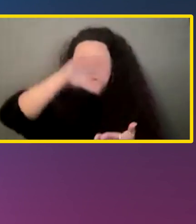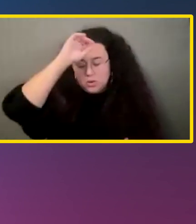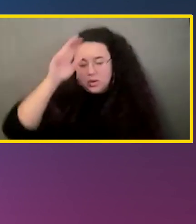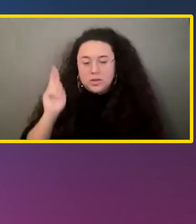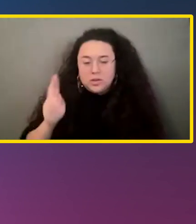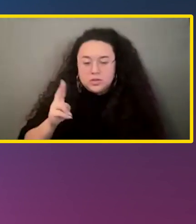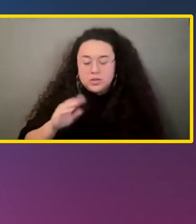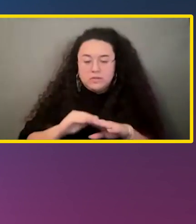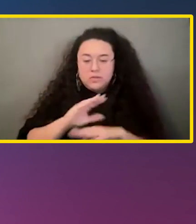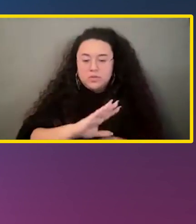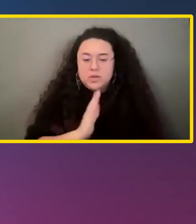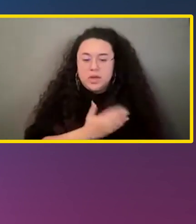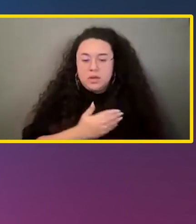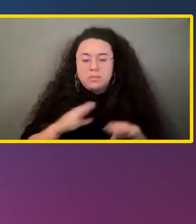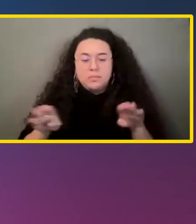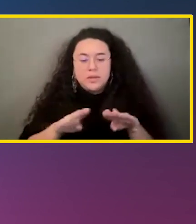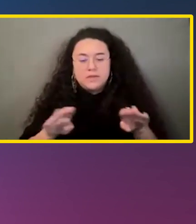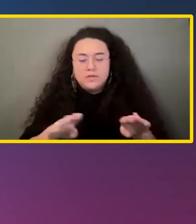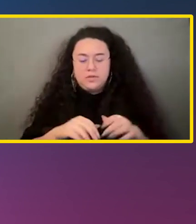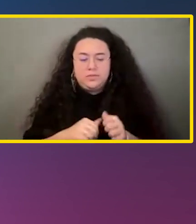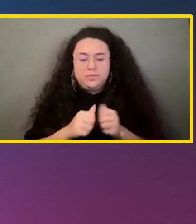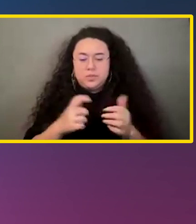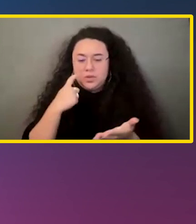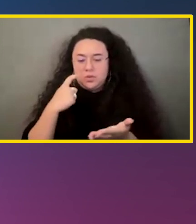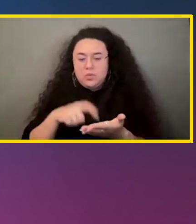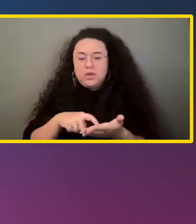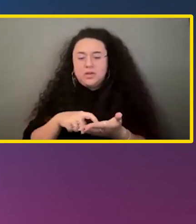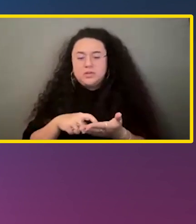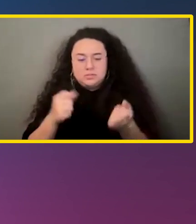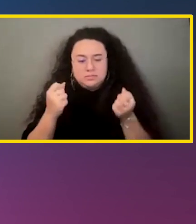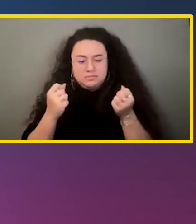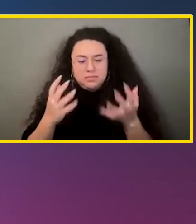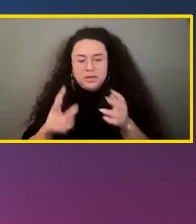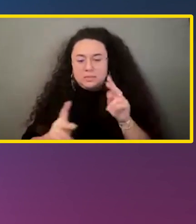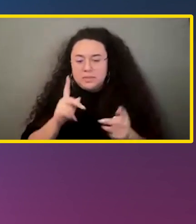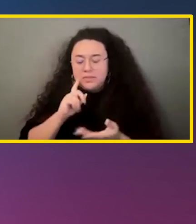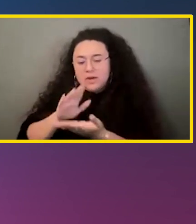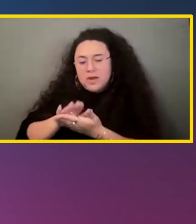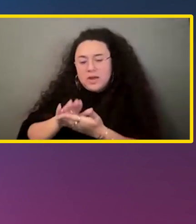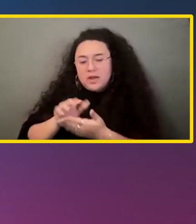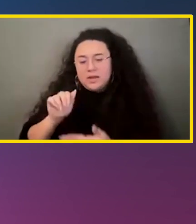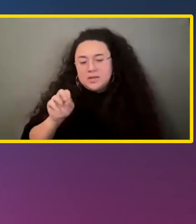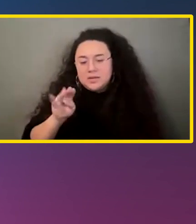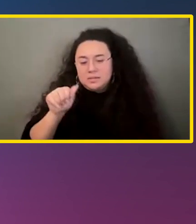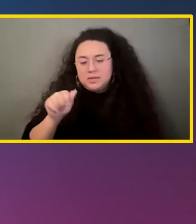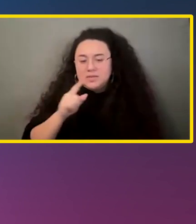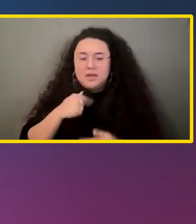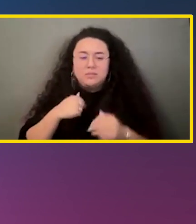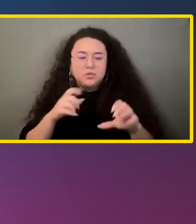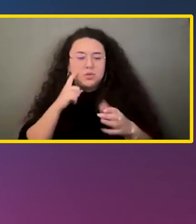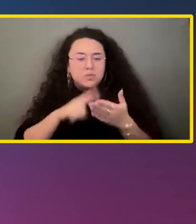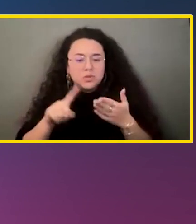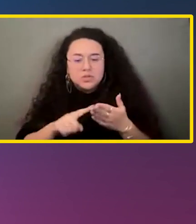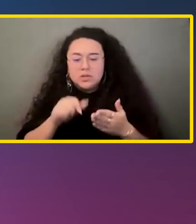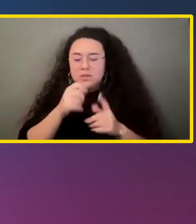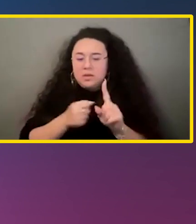our behavior. And without recognizing, like a lot of people in academia like to try to say, oh, I'm doing this research and I'm not